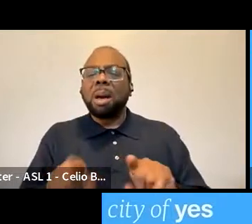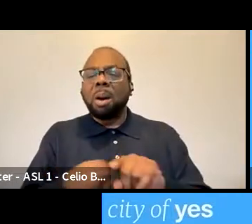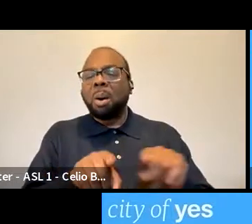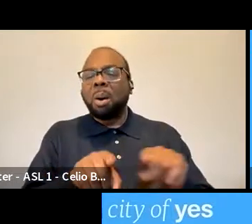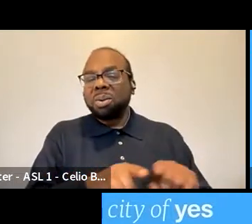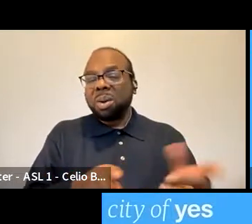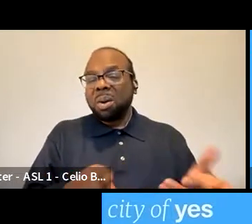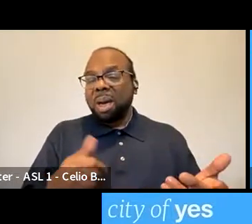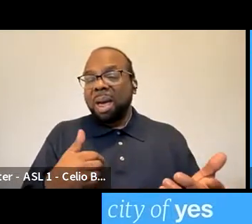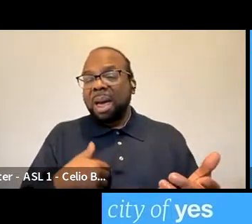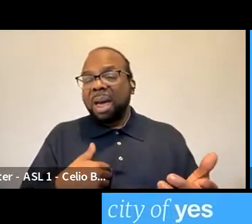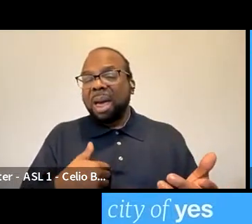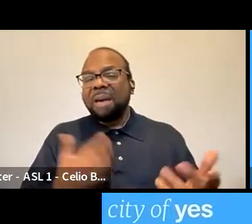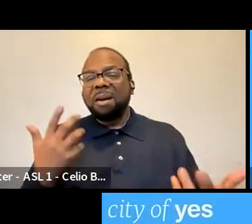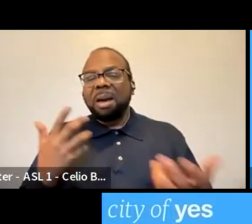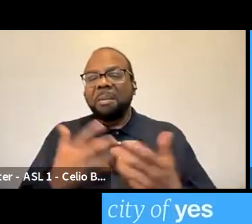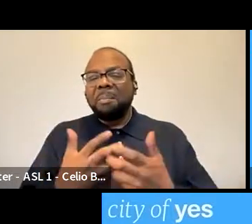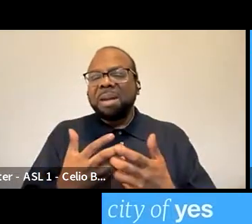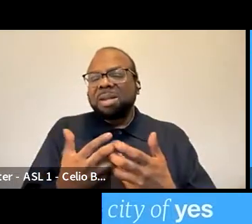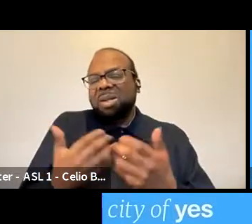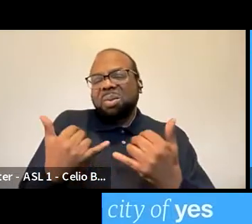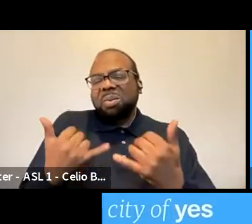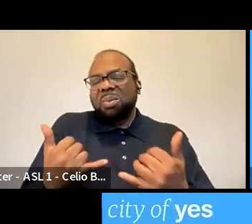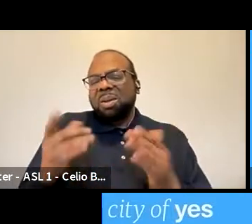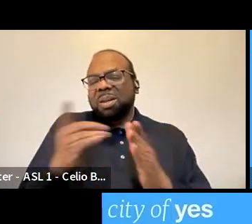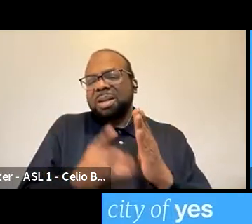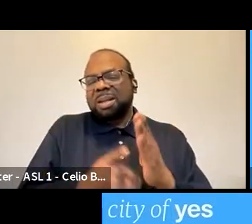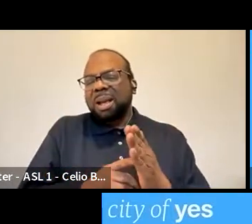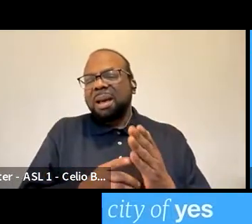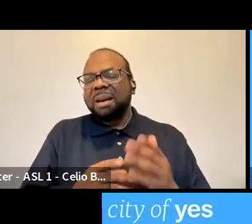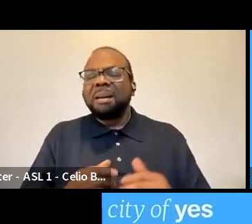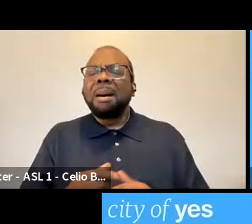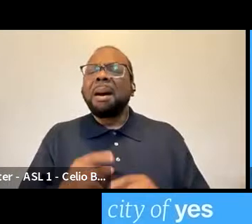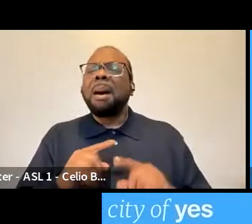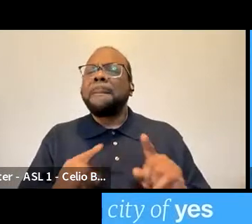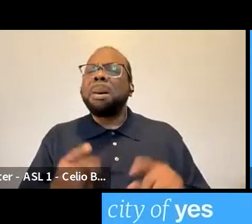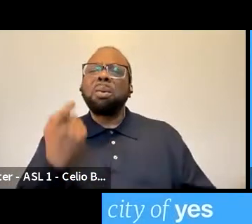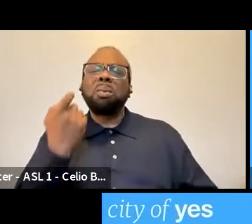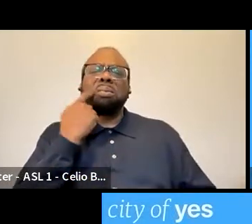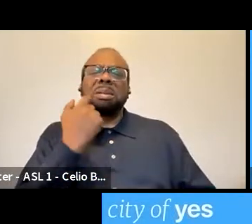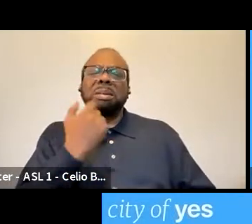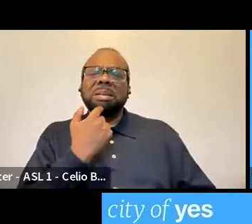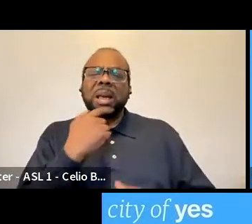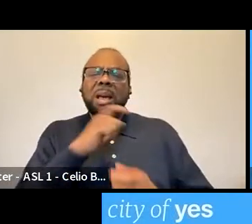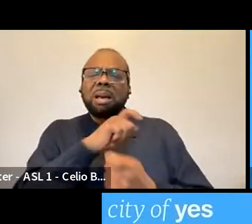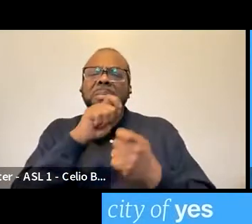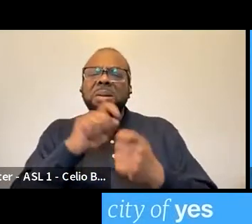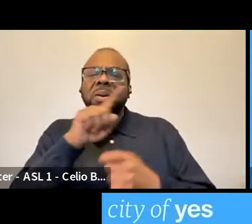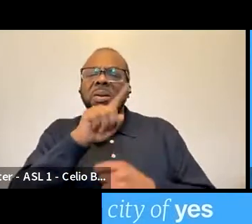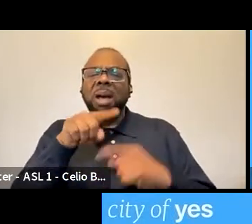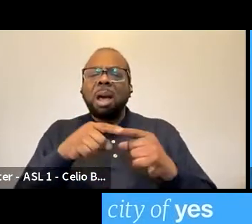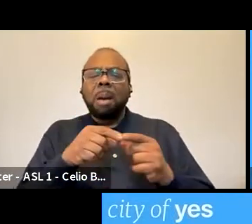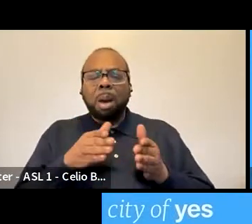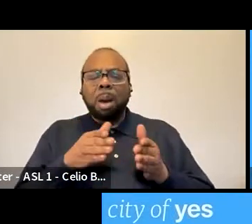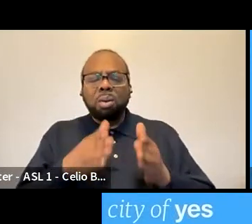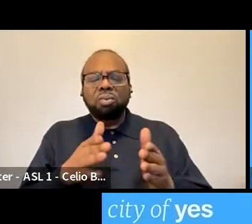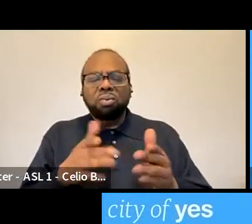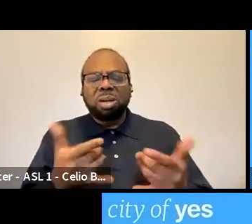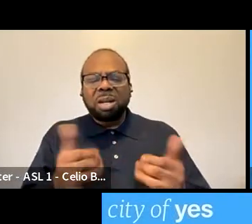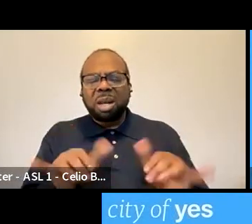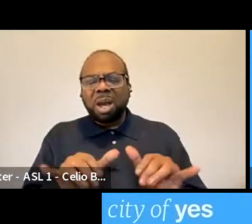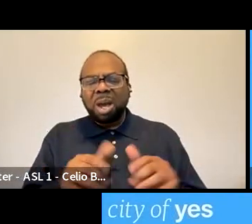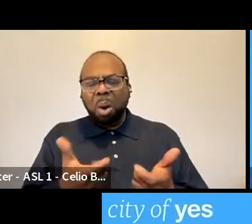blending in with the existing design context. You did mention that you asked a specific question about street width data. Yes,